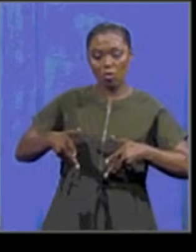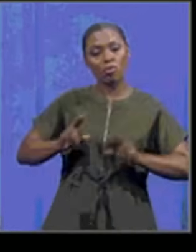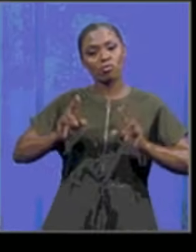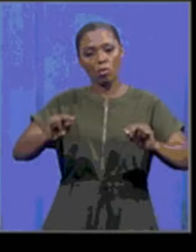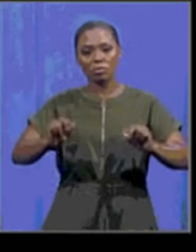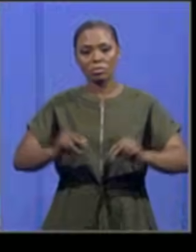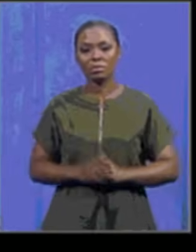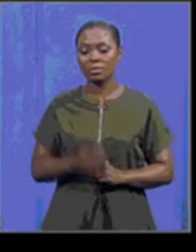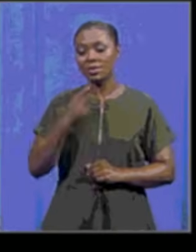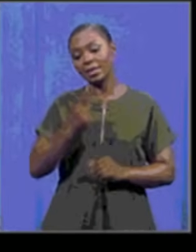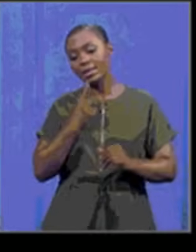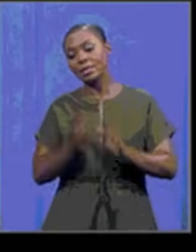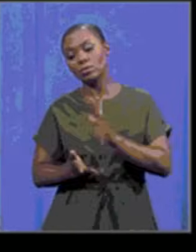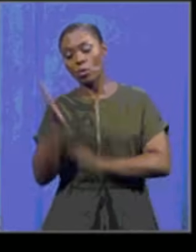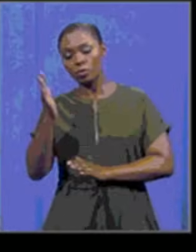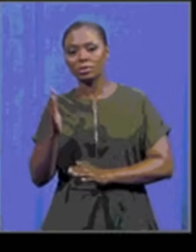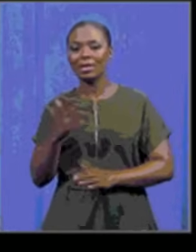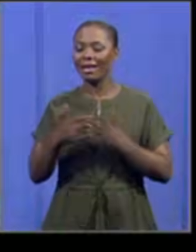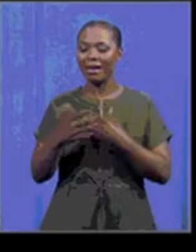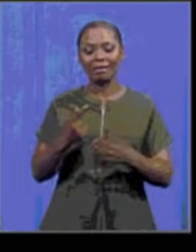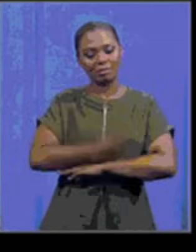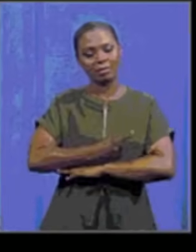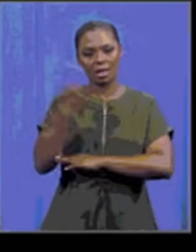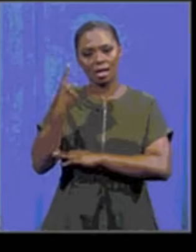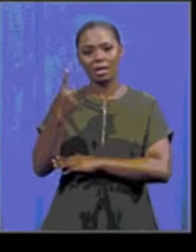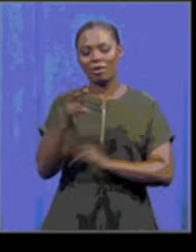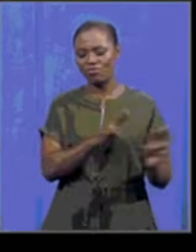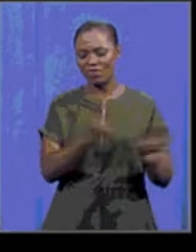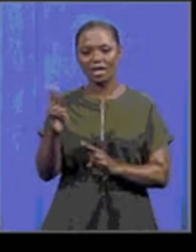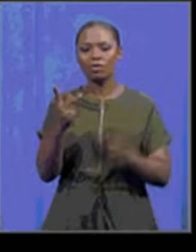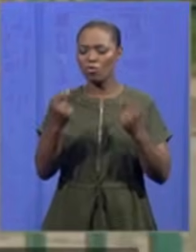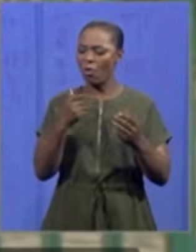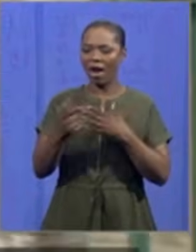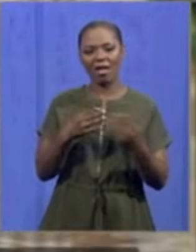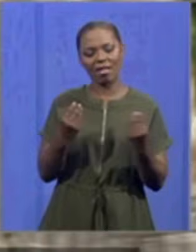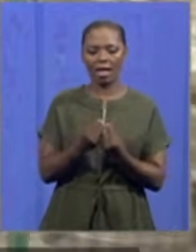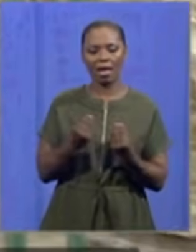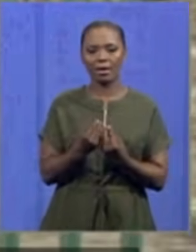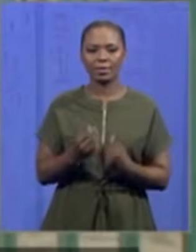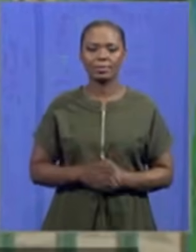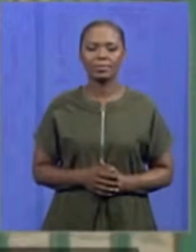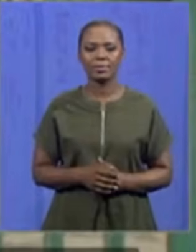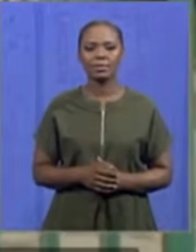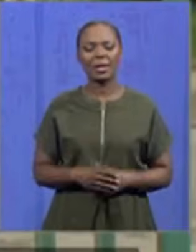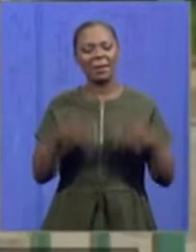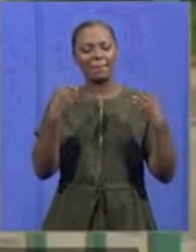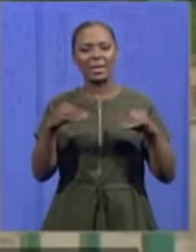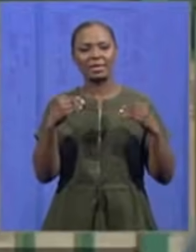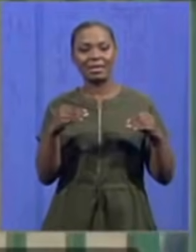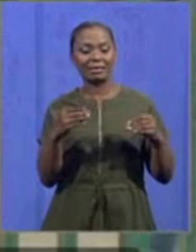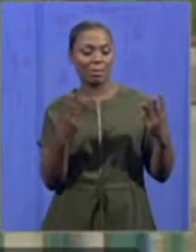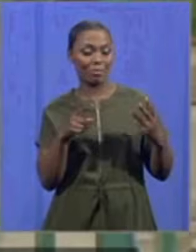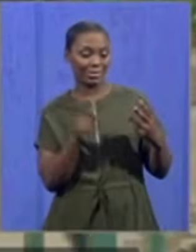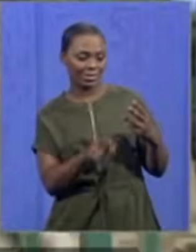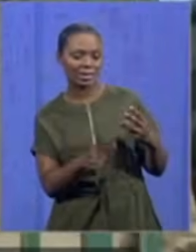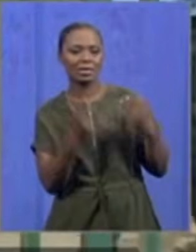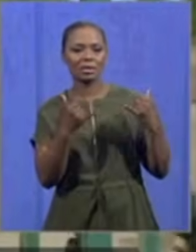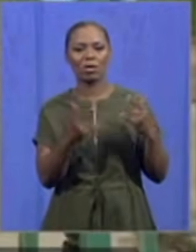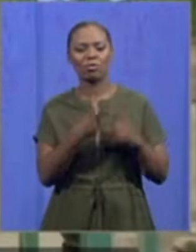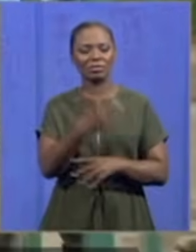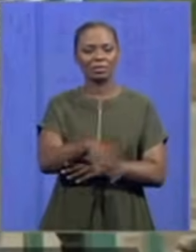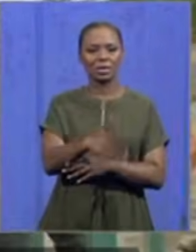go prison. I'm ready to go anyway. And I'm ready to do anything. Bagwebi bano ba re badiredi ba puso ba batla